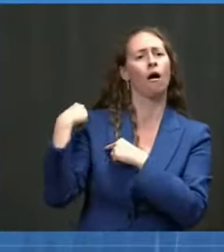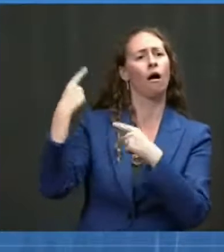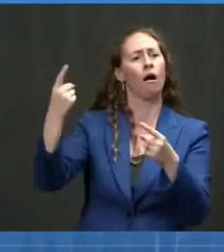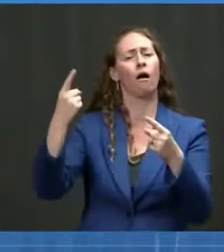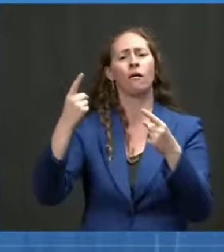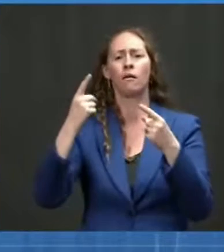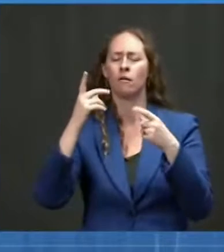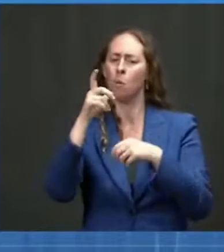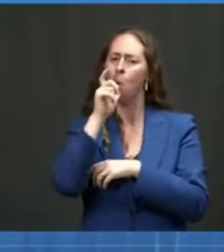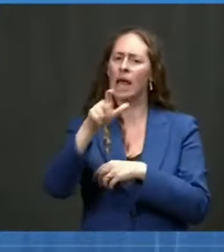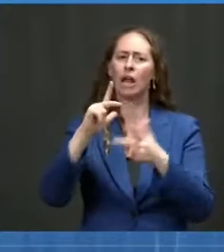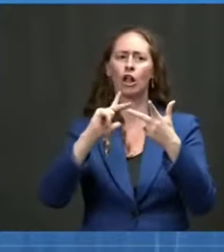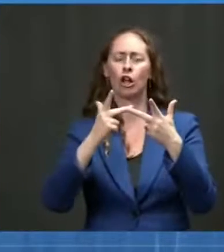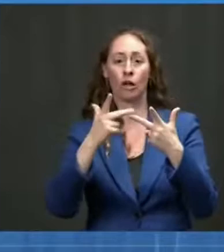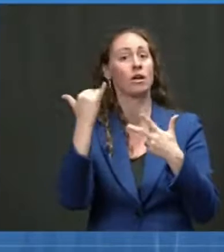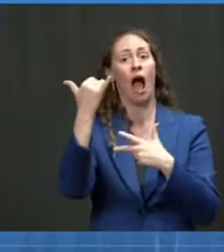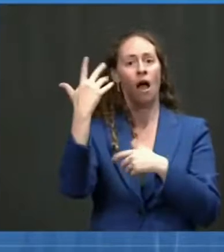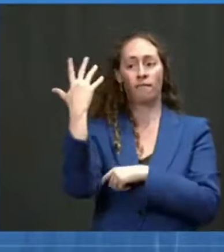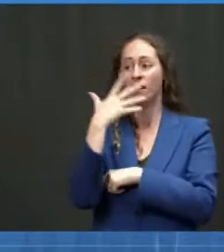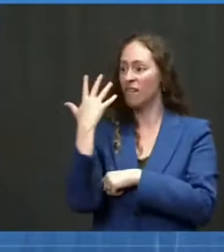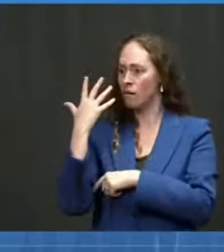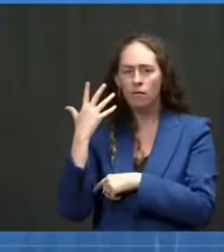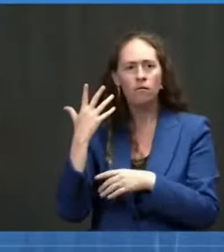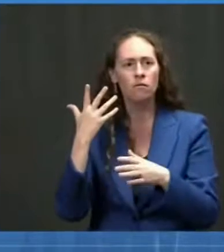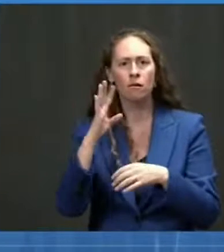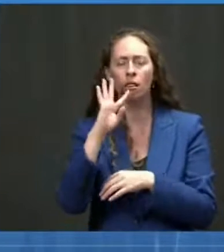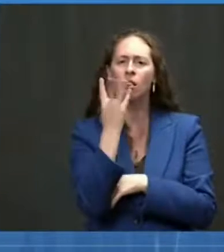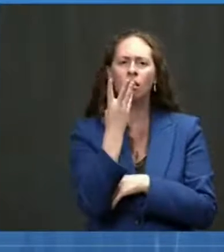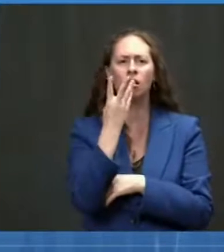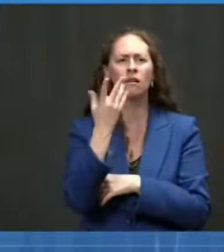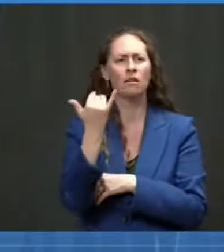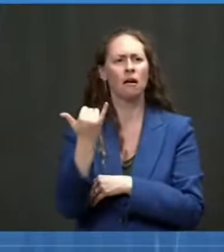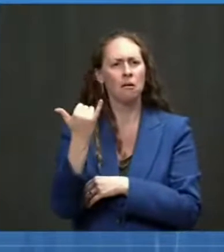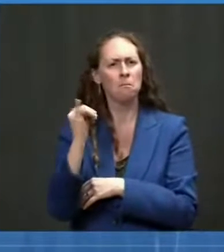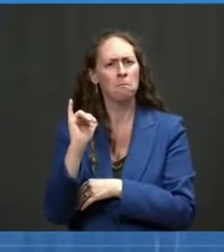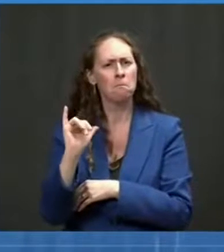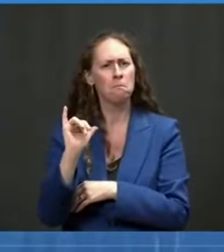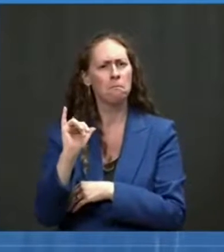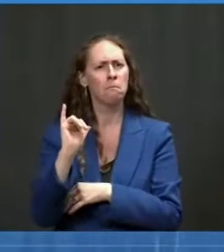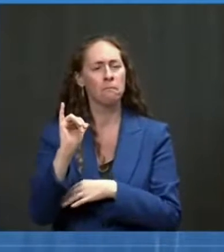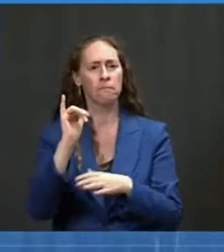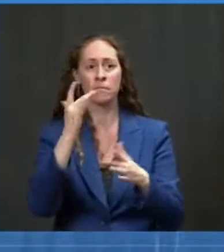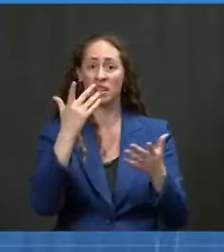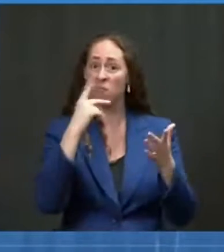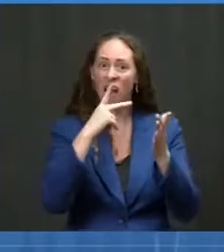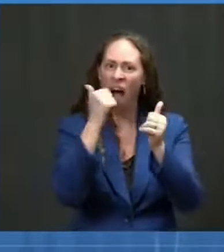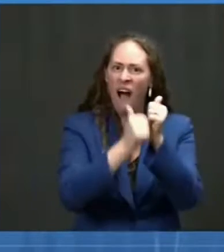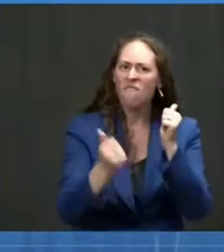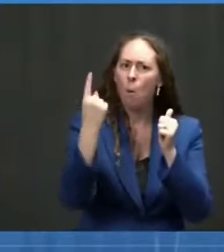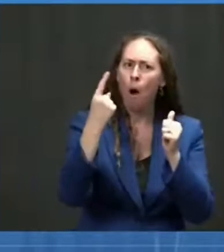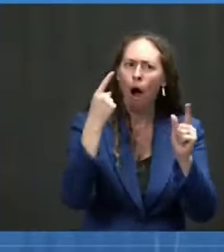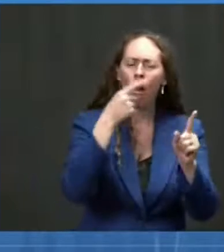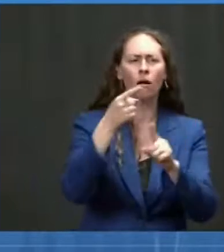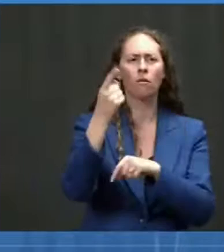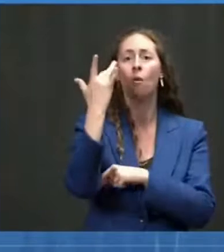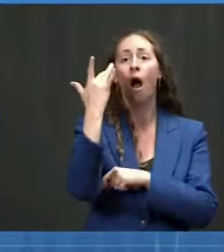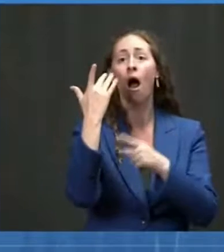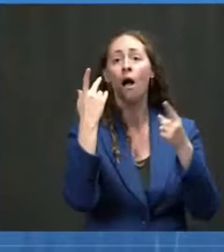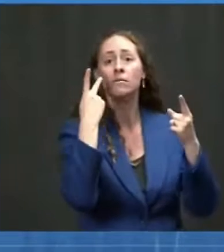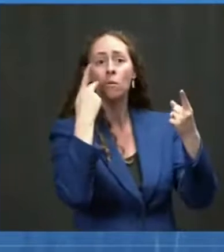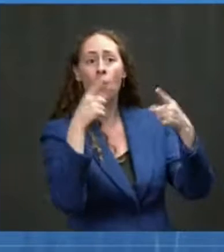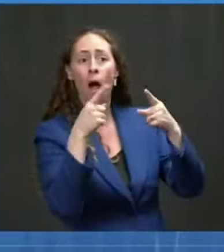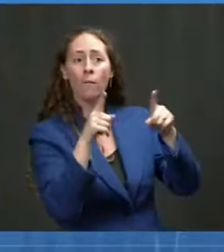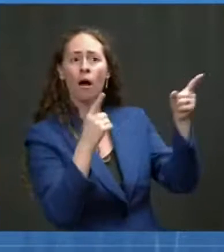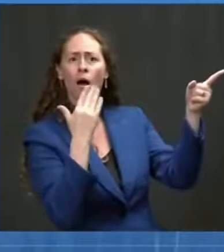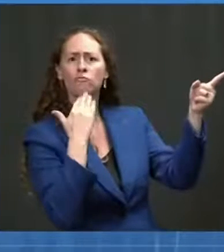only are they being announced, but they're being announced for everyone. Is it the Israeli data in particular that changed your mind?